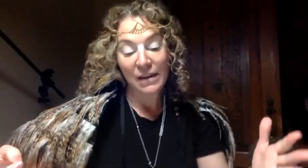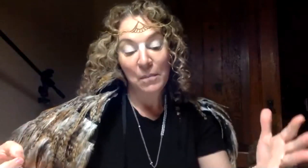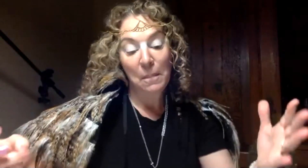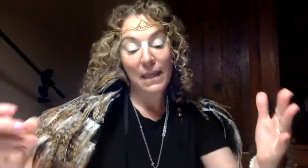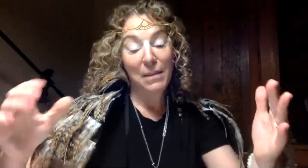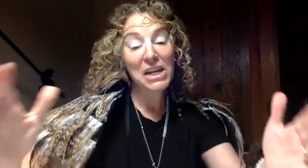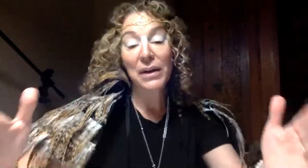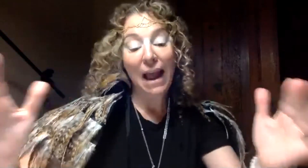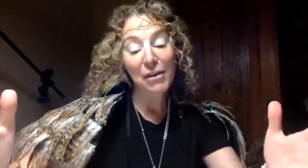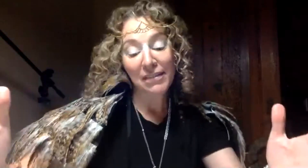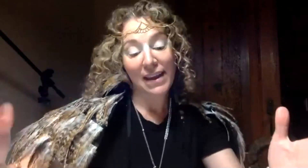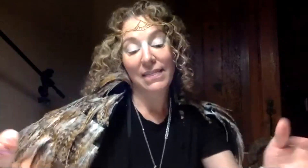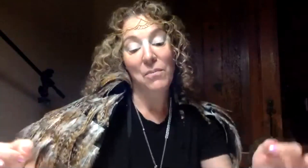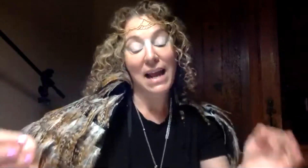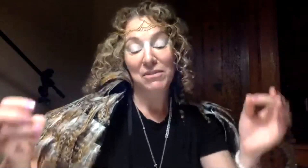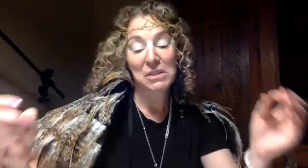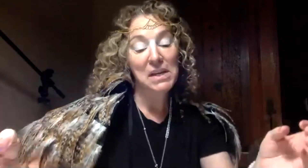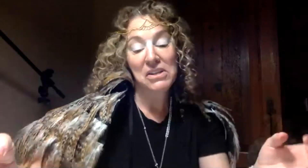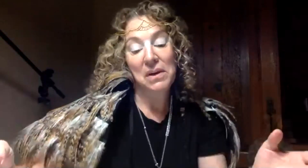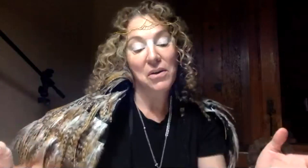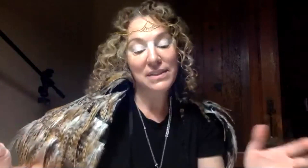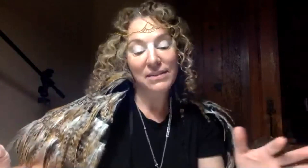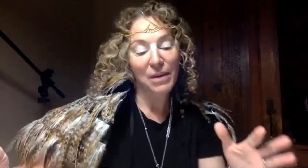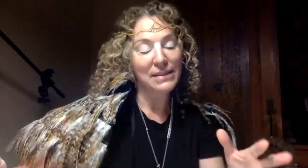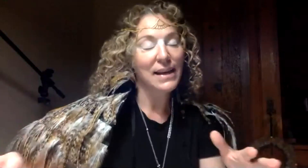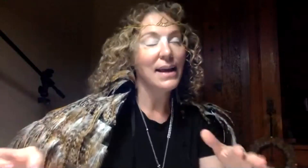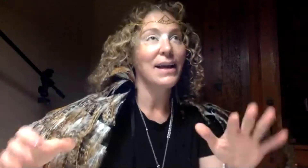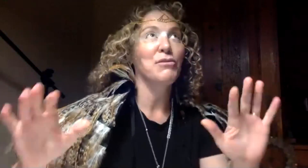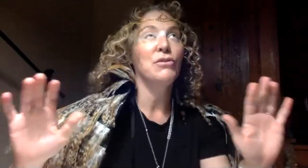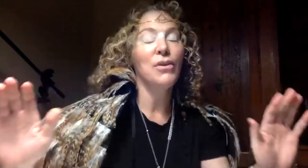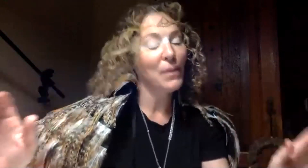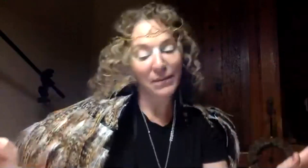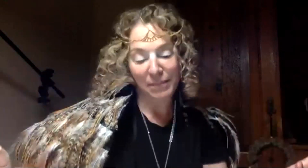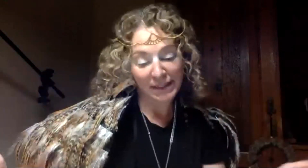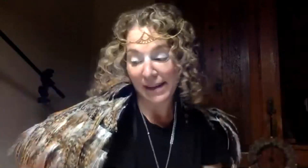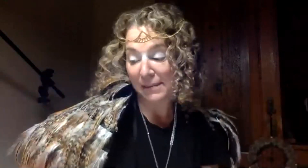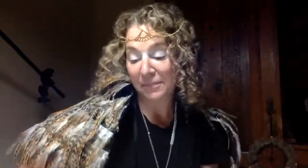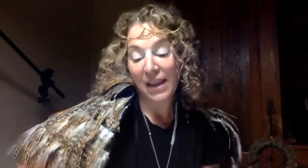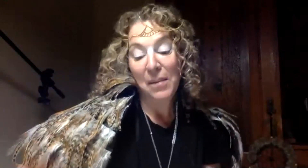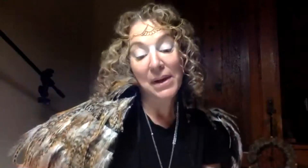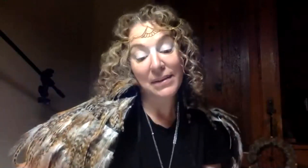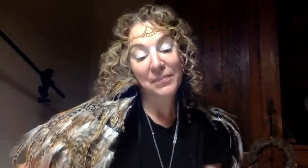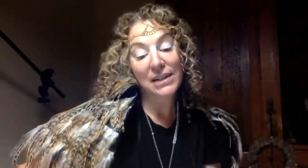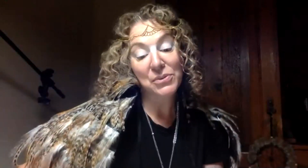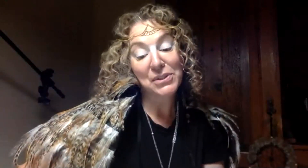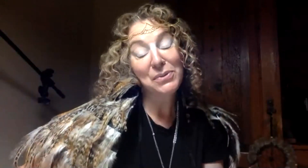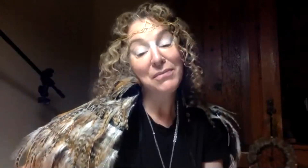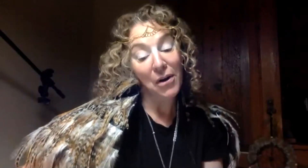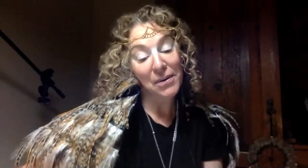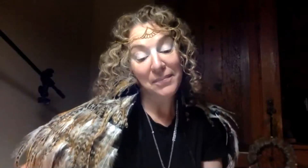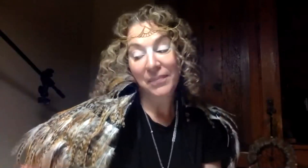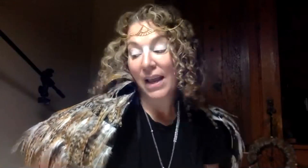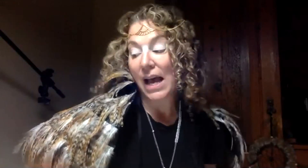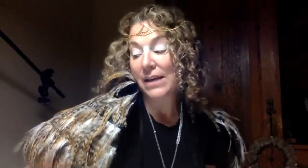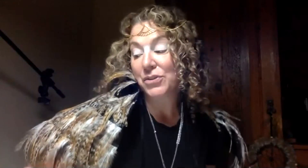focusing and I'm hearing everything. And then when I have to speak, do I know what I'm going to say? I have no idea what I'm going to say. But I do intuitive